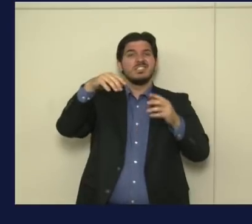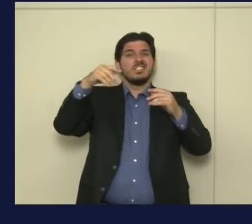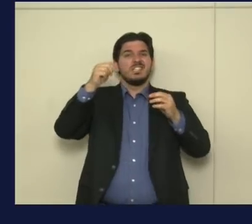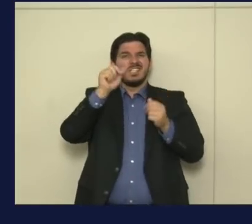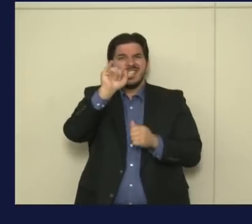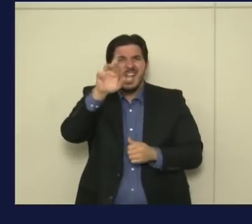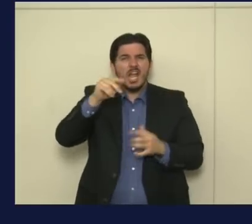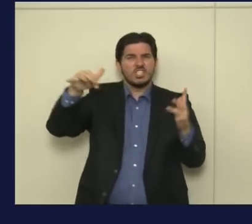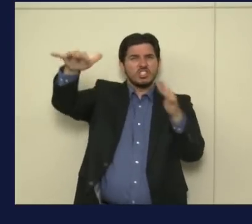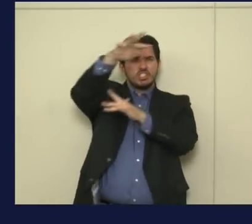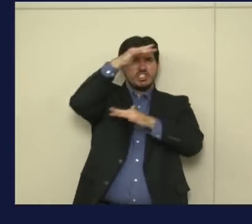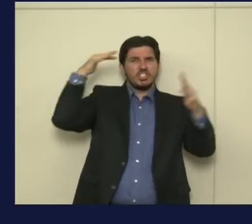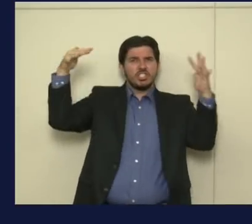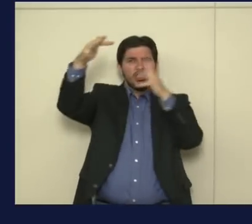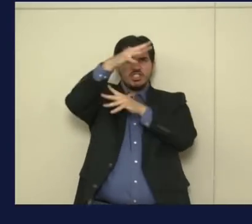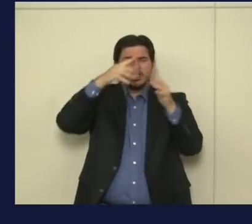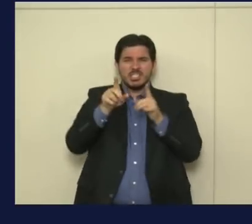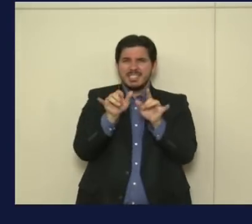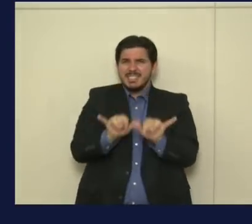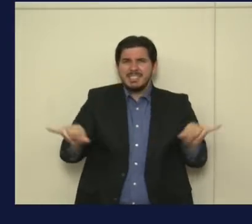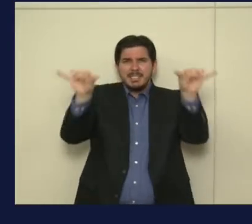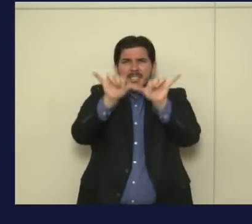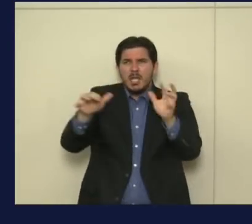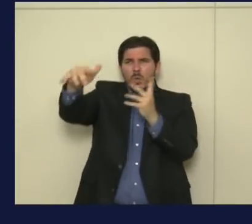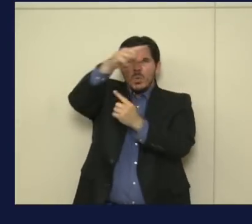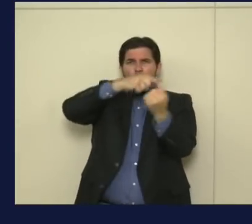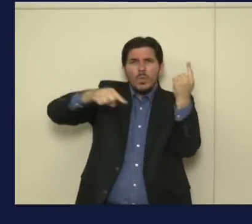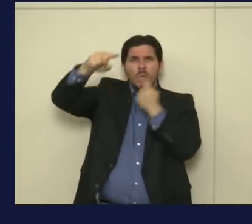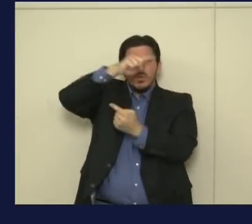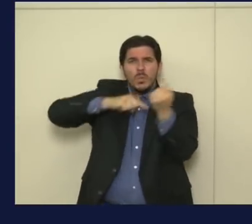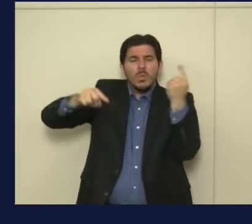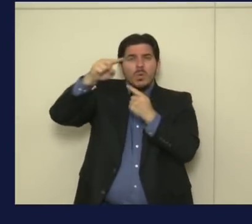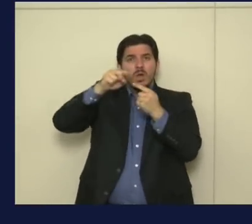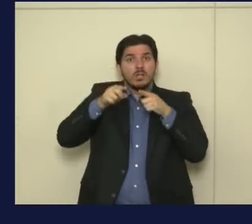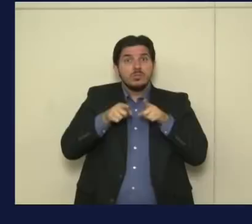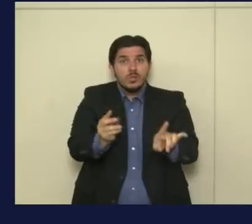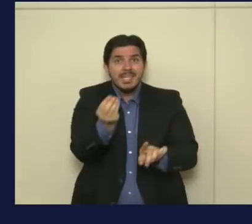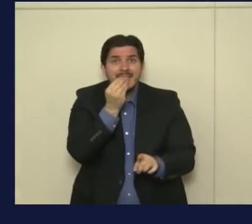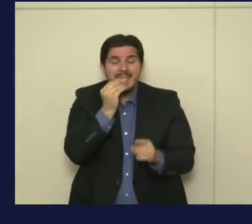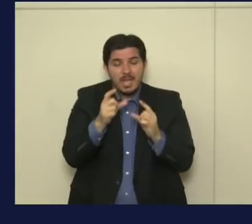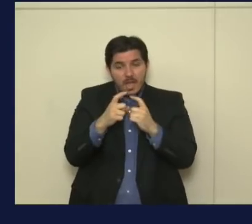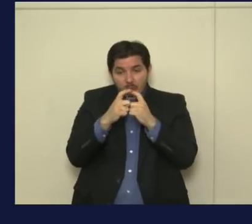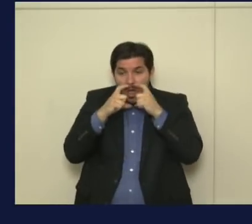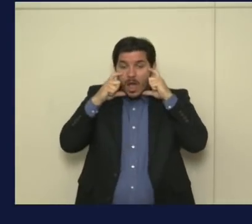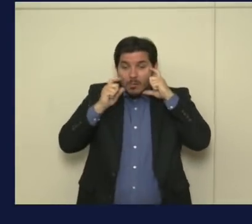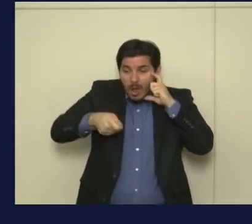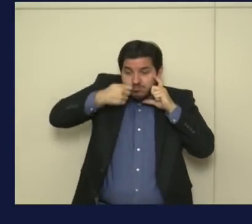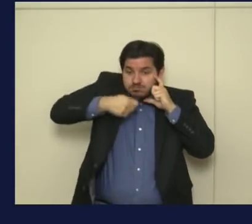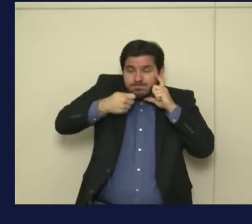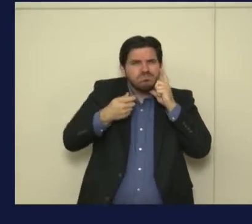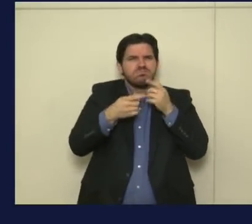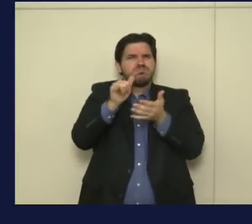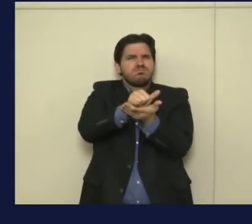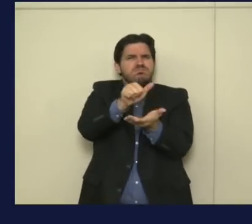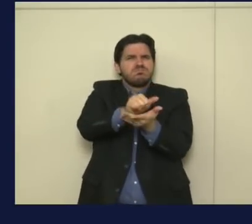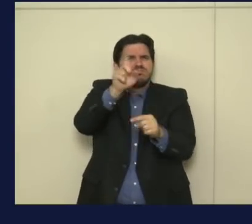long time, so duration factors, and you can't wear the mask while you're eating. And that's not a restaurant's fault or an establishment's fault.